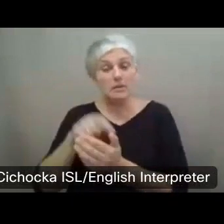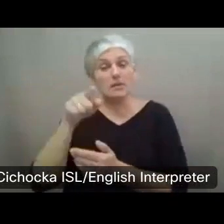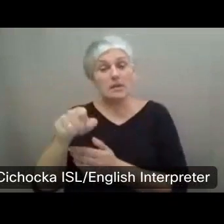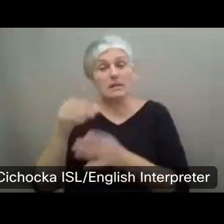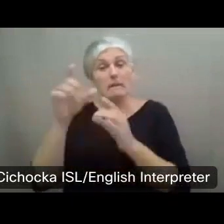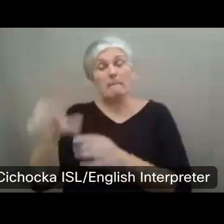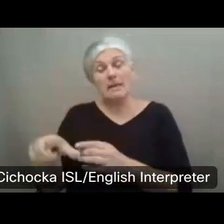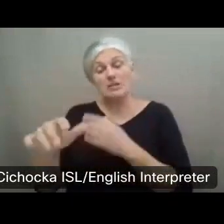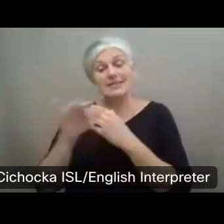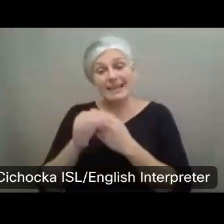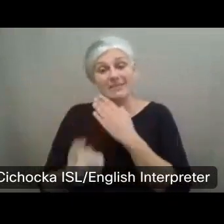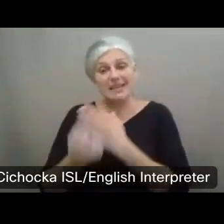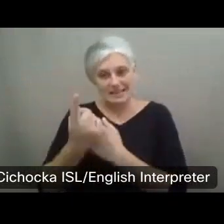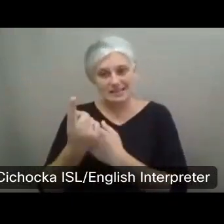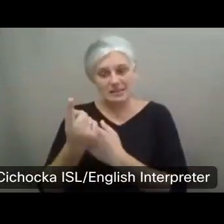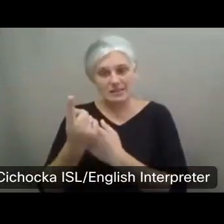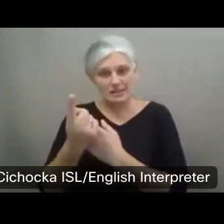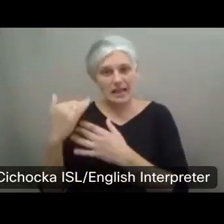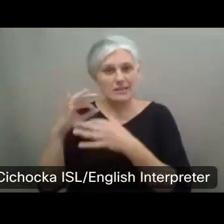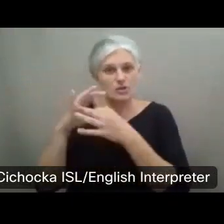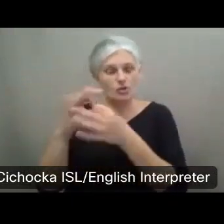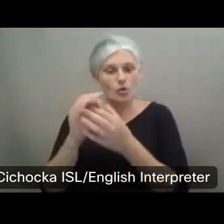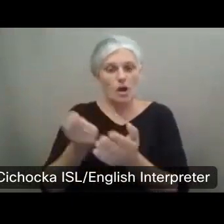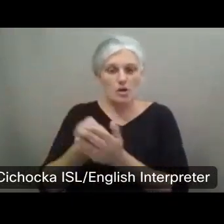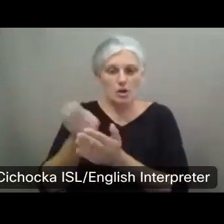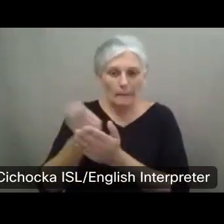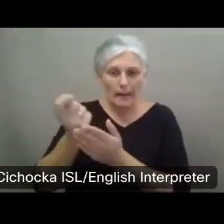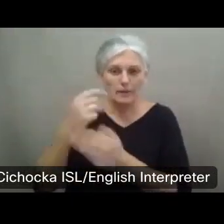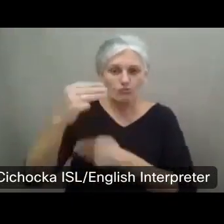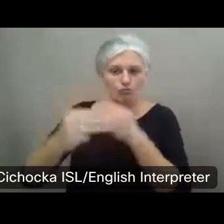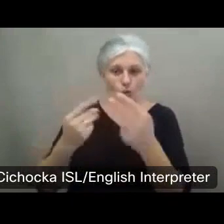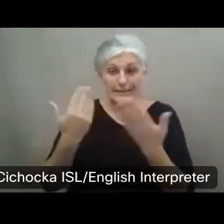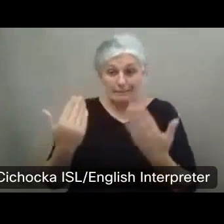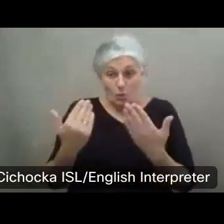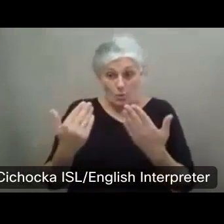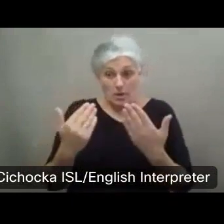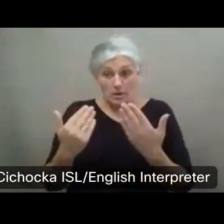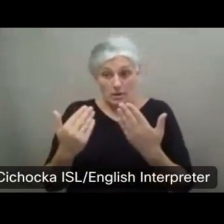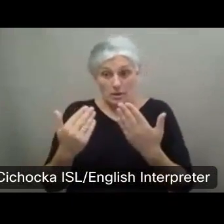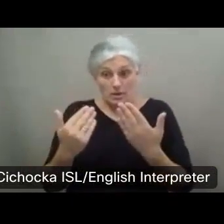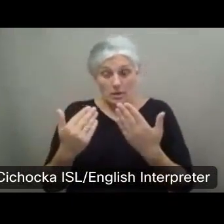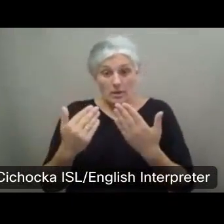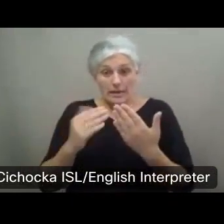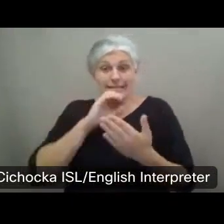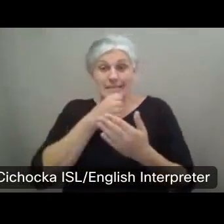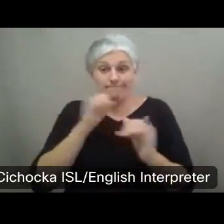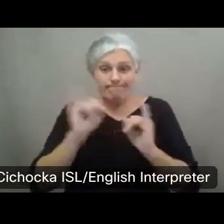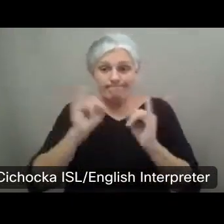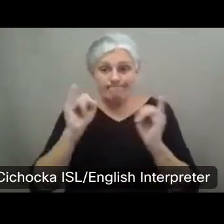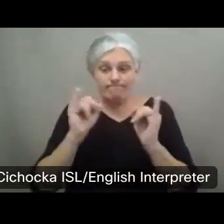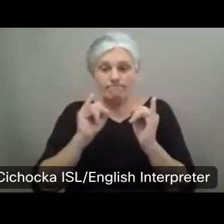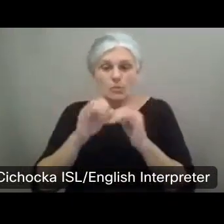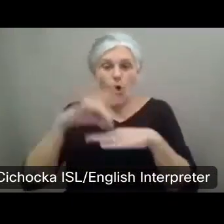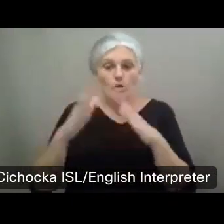incidents and around complaint issues, where at the moment we're in acute hospitals and nursing homes, and